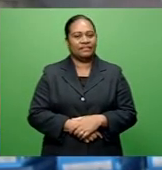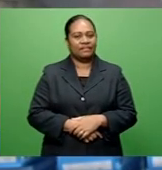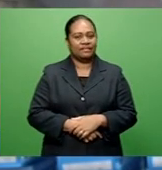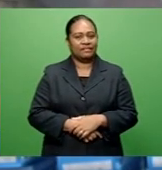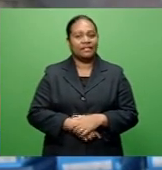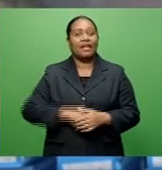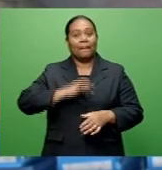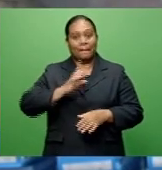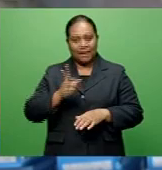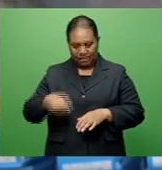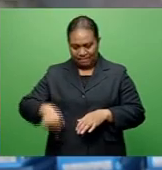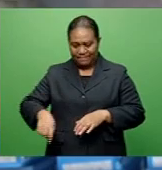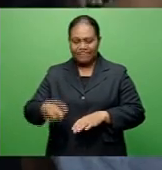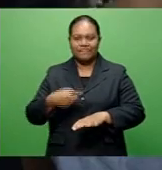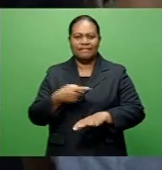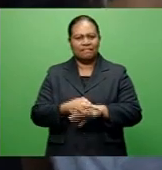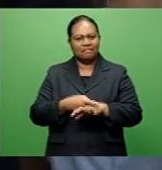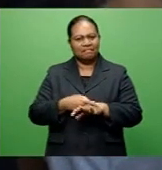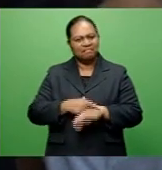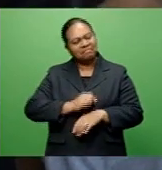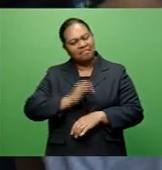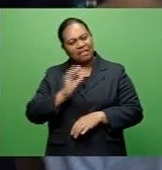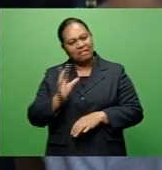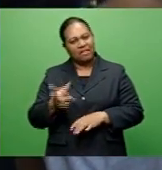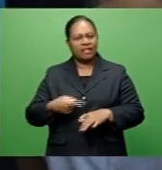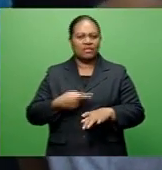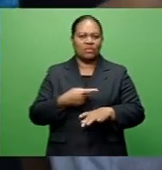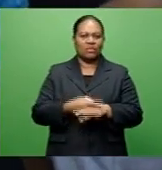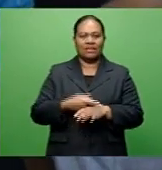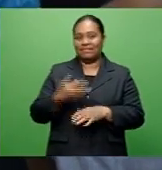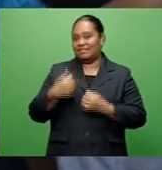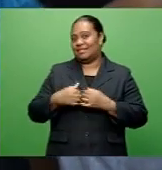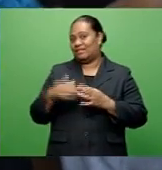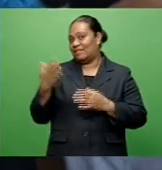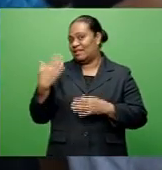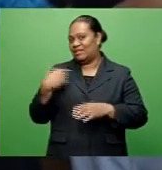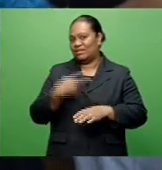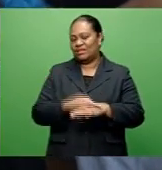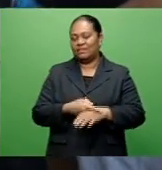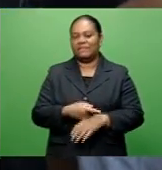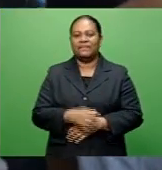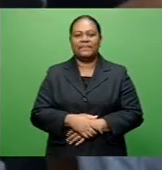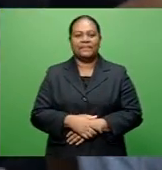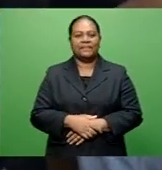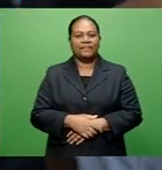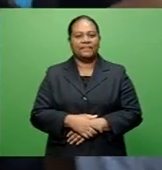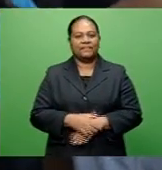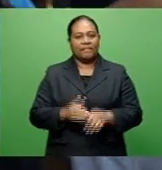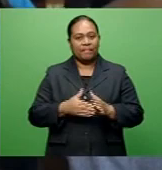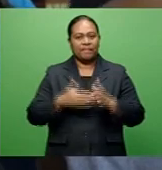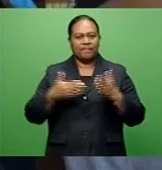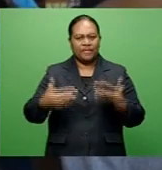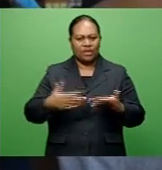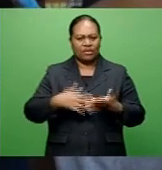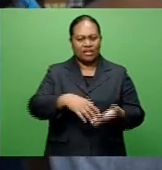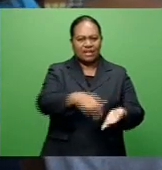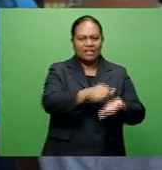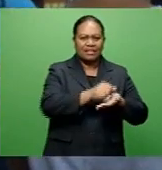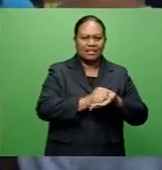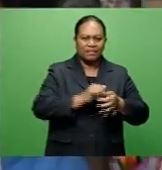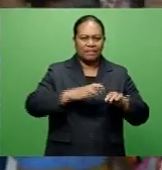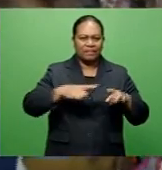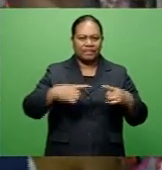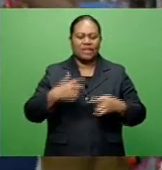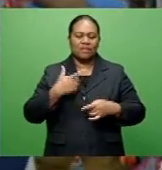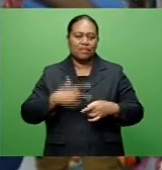this week has been quite weak, starting from last week, of course. They are now stocking up necessary items such as